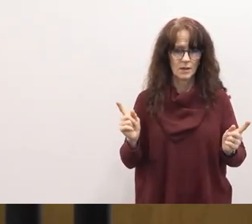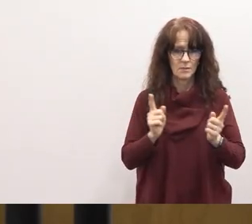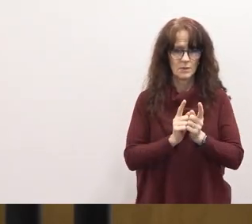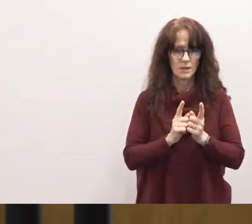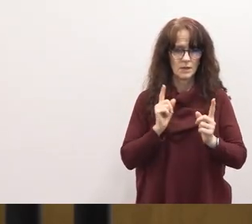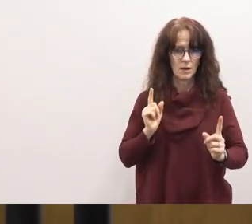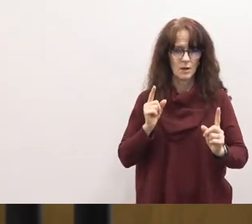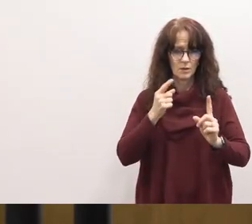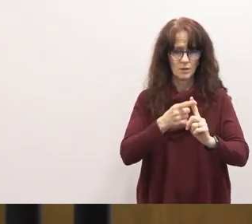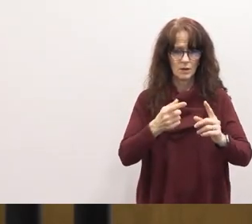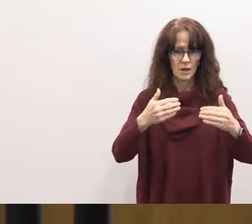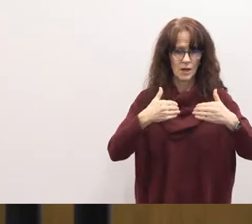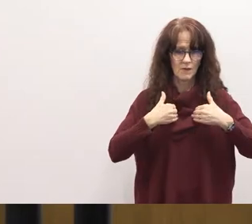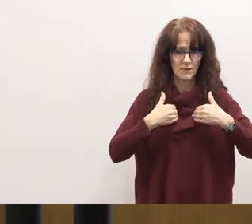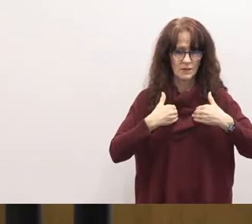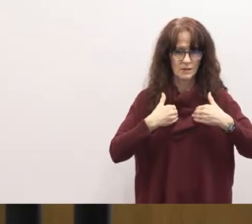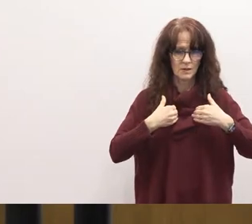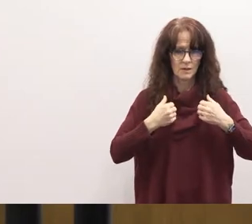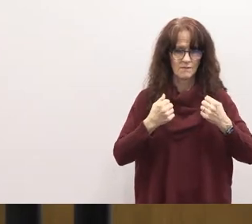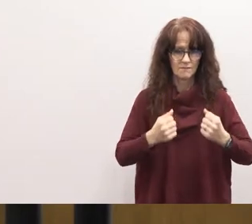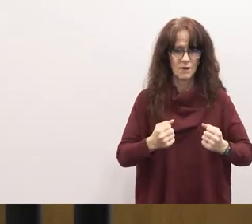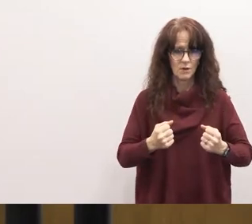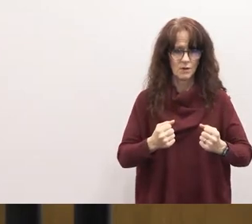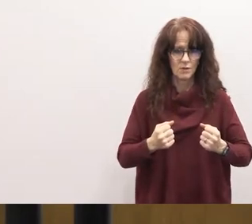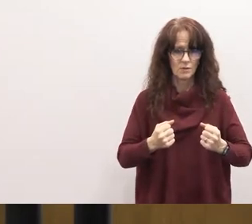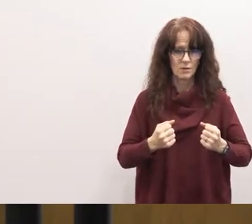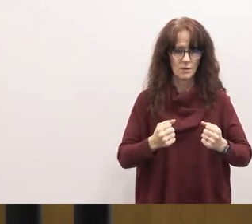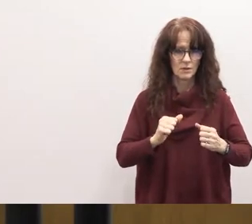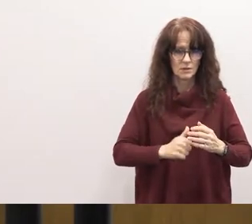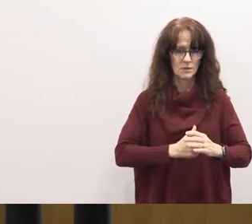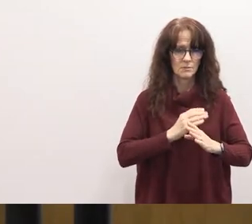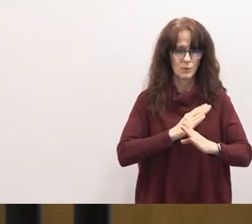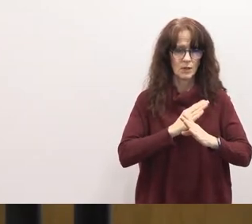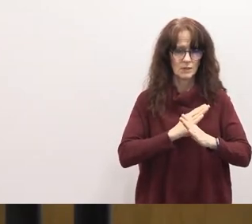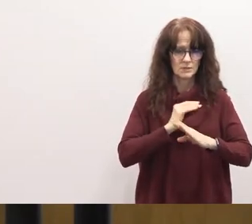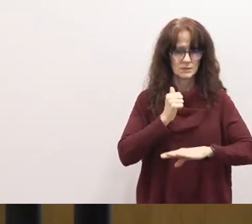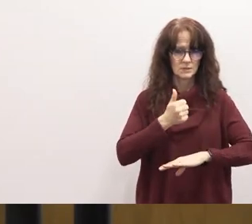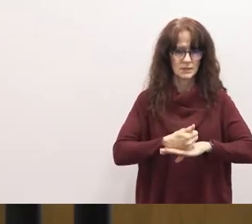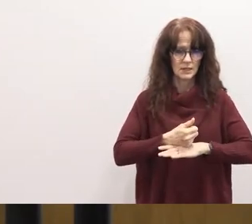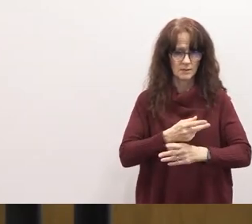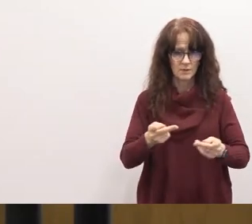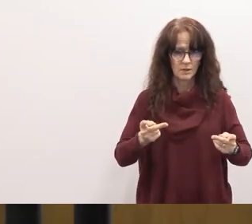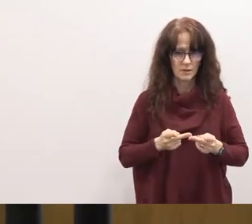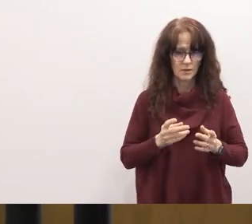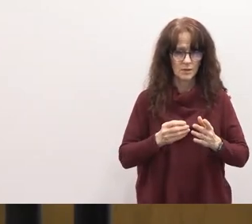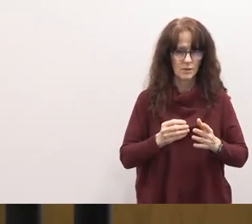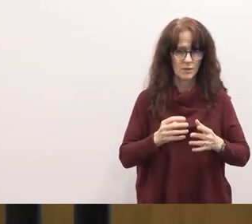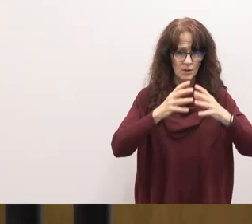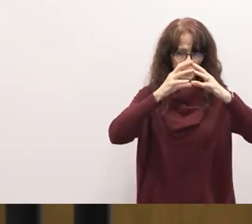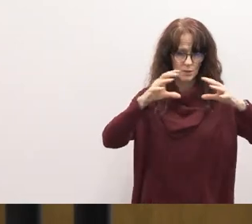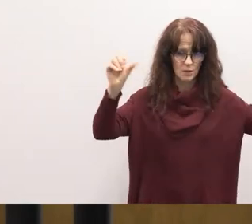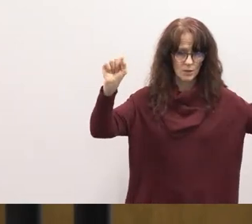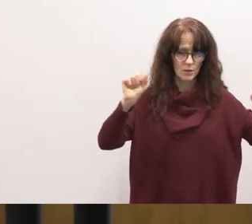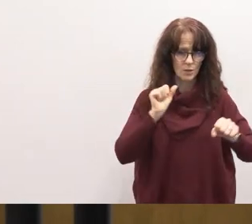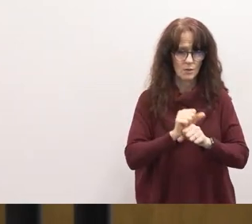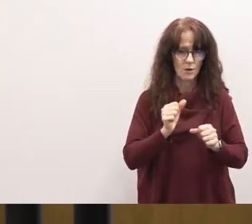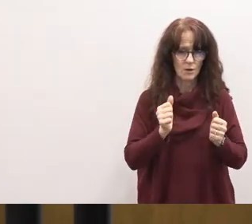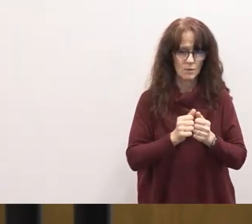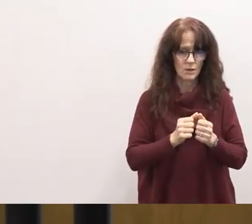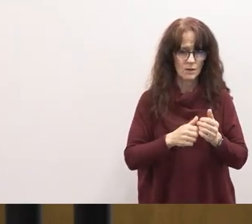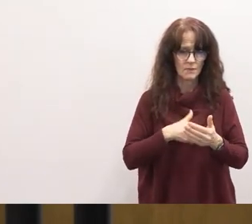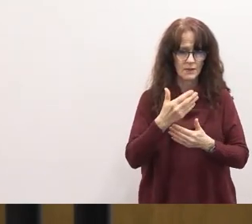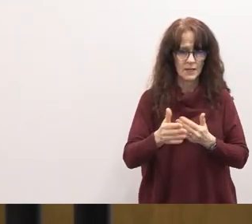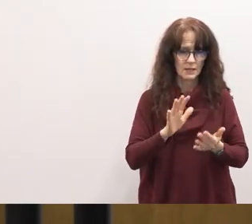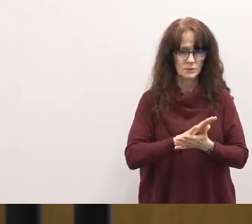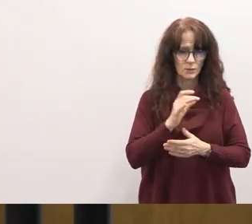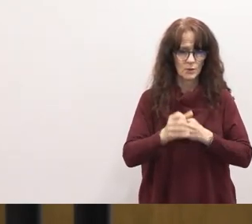our goal of having firm guardrails in place for our superintendent to work with going into the next school